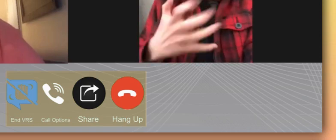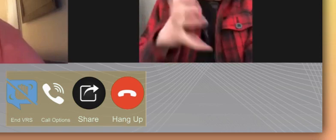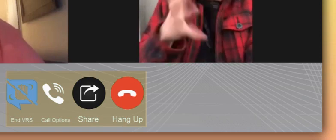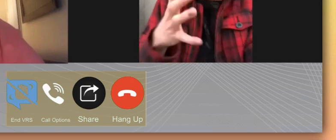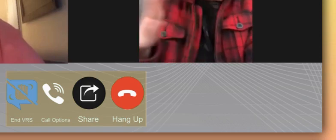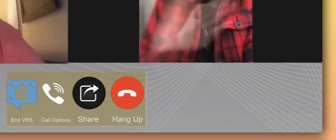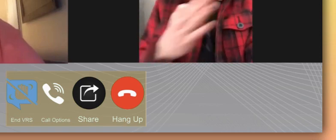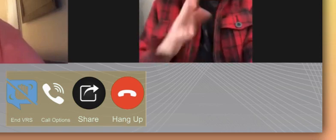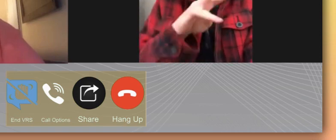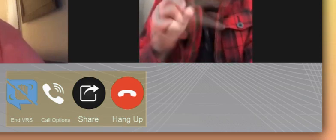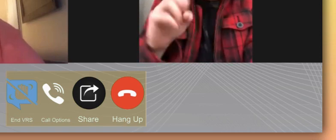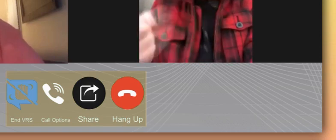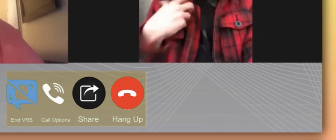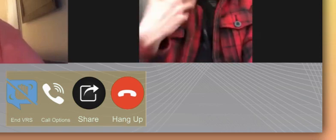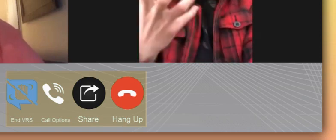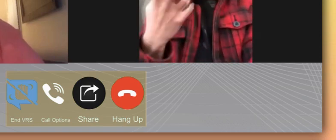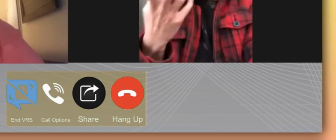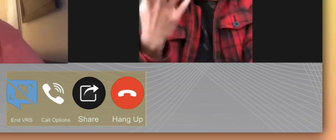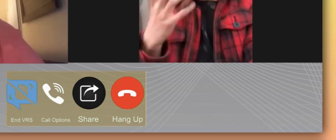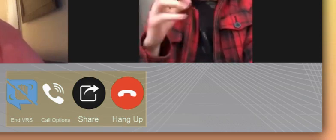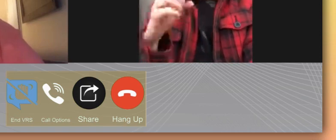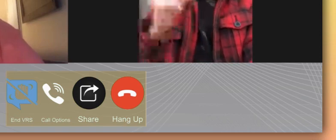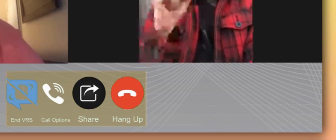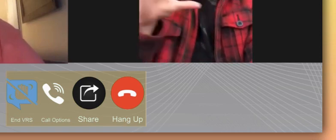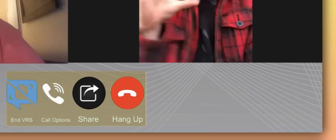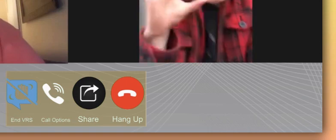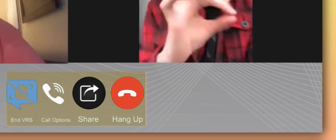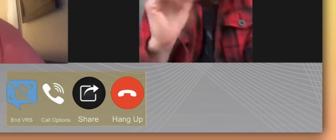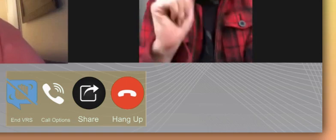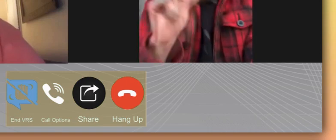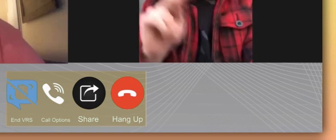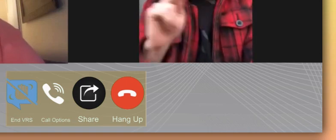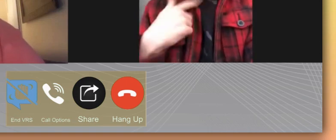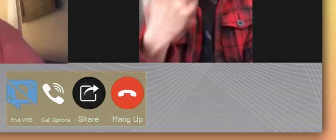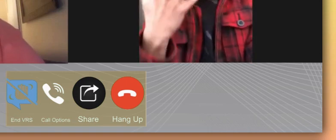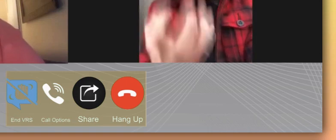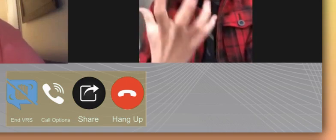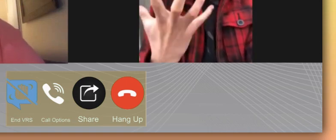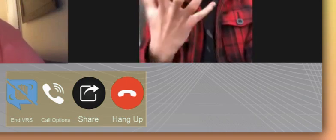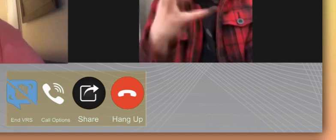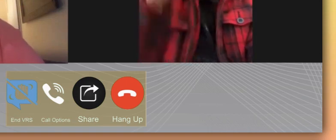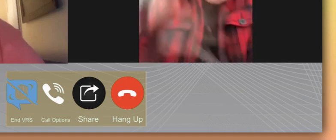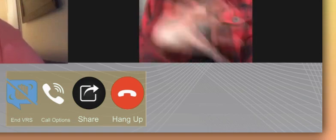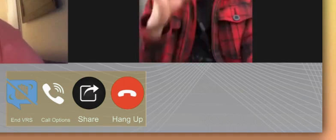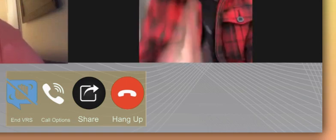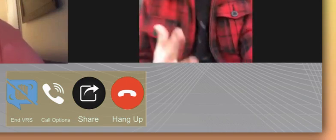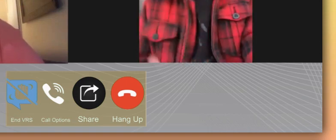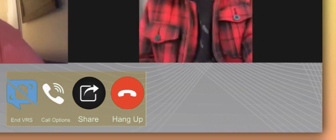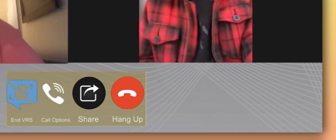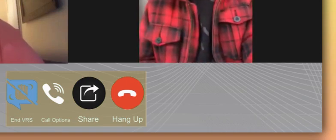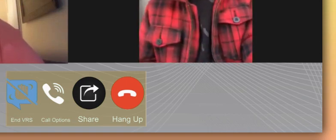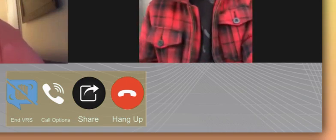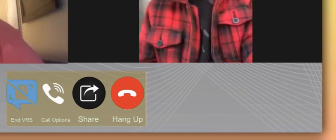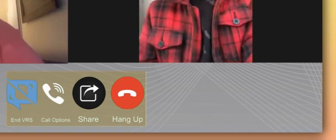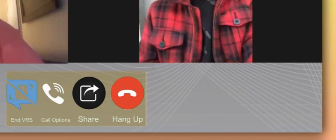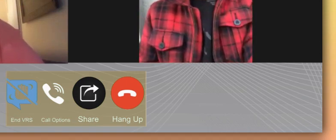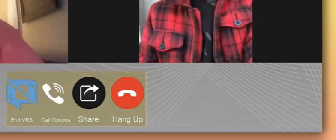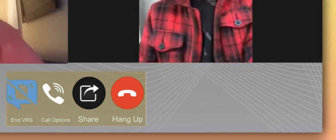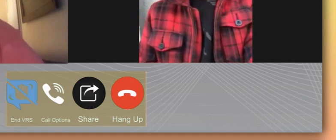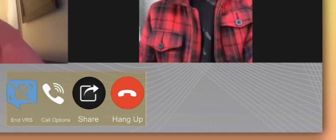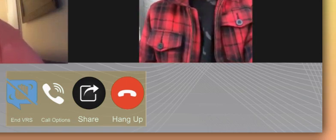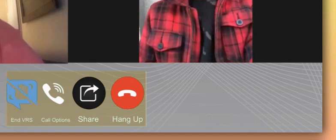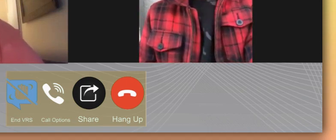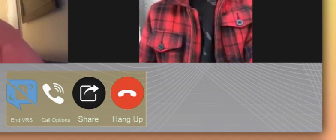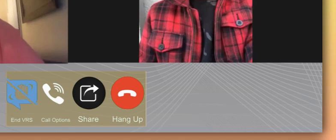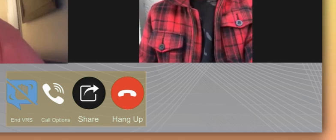I want to be able to communicate with the other patients in the halls between meetings. I want to be able to socialize, make friends. I